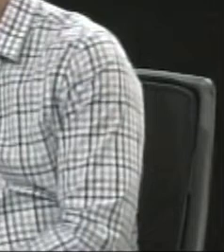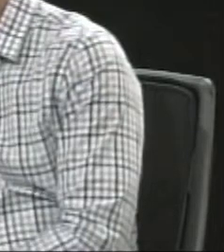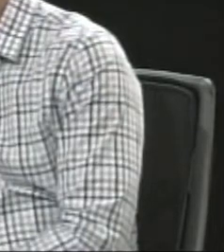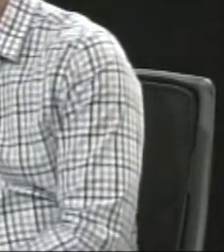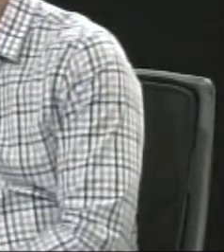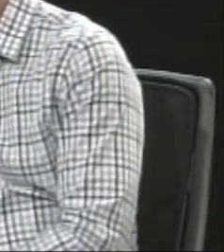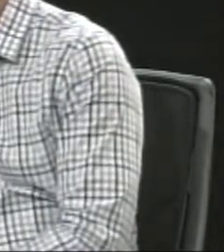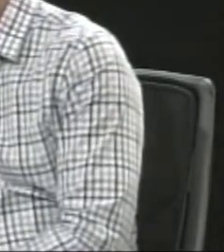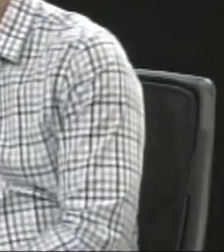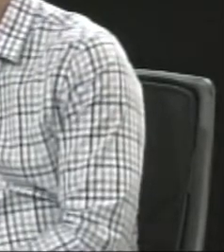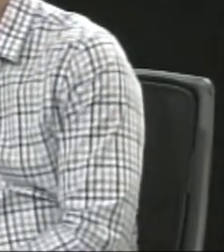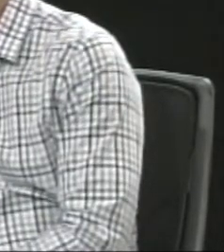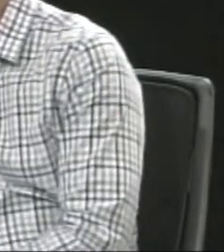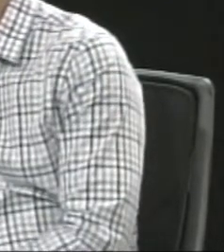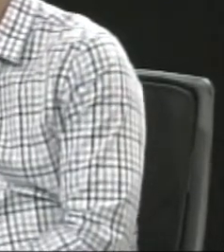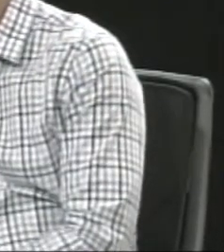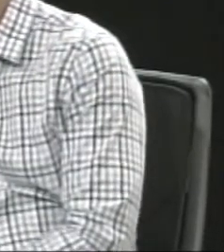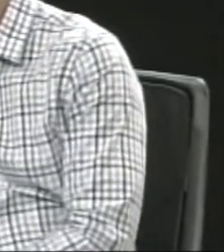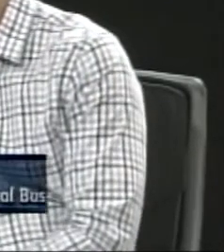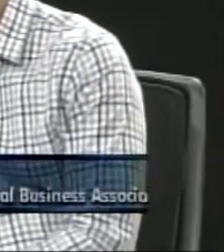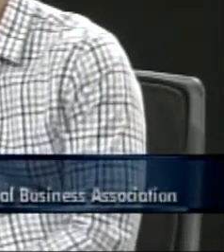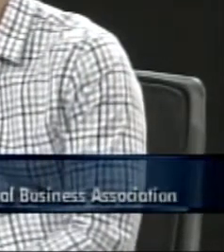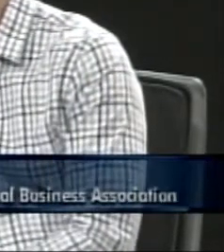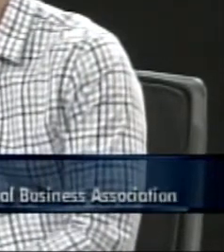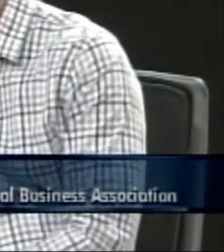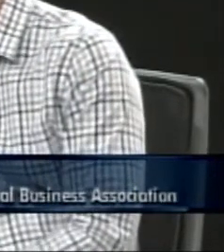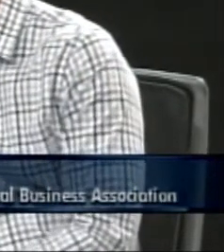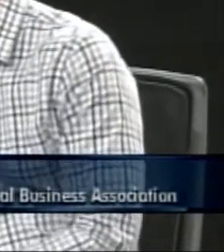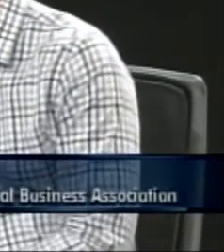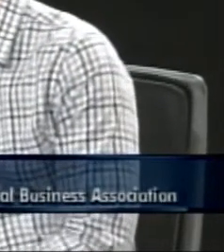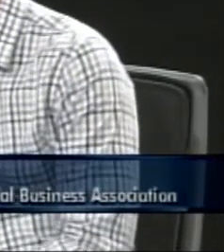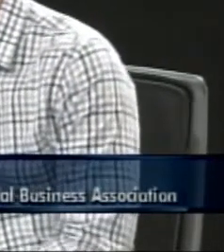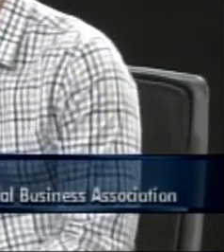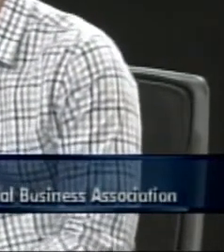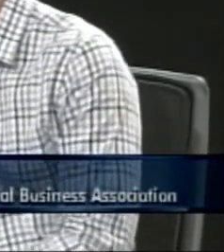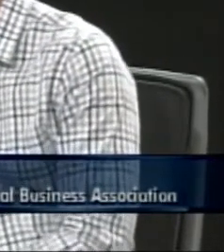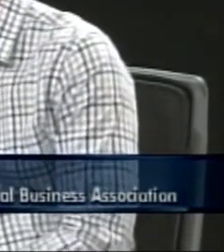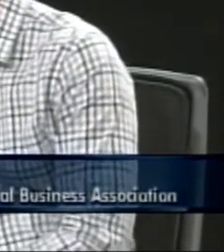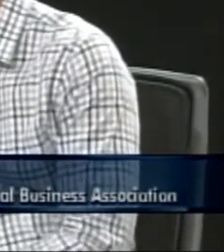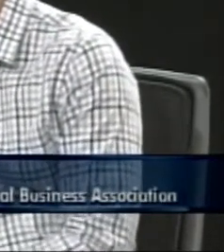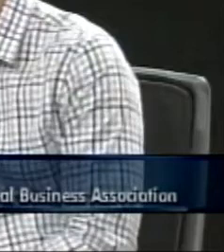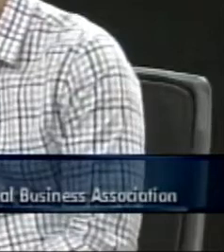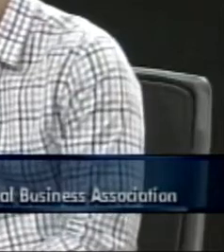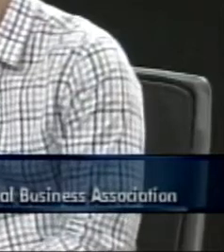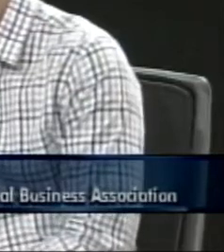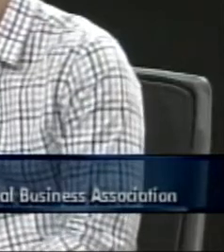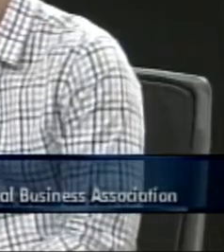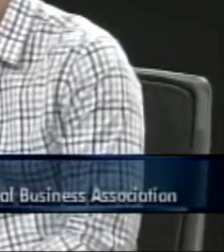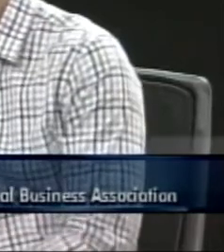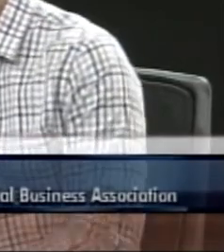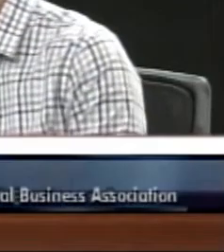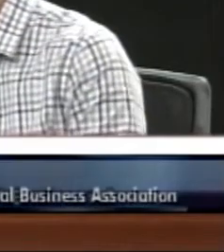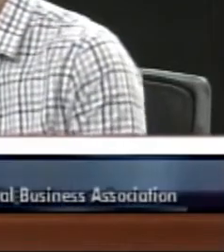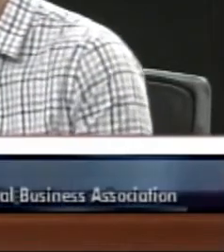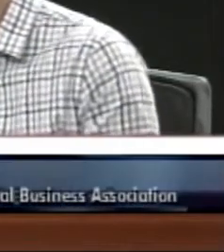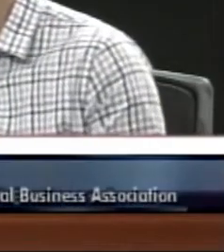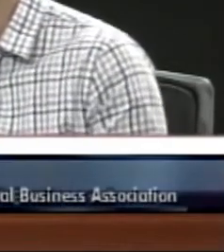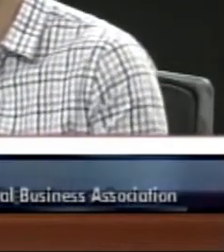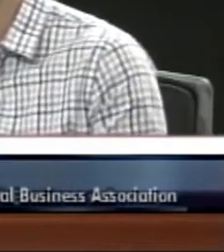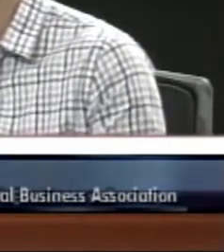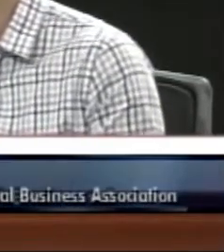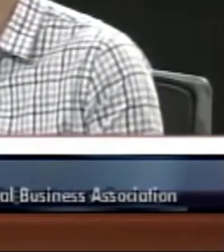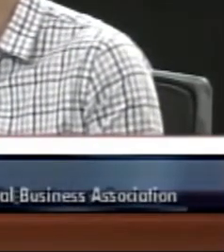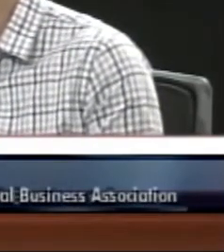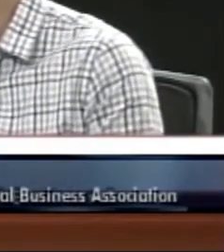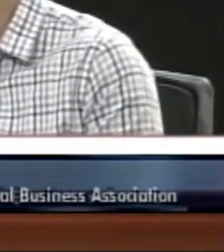With international transactions, you normally have a number of parties involved in structuring them, and there are